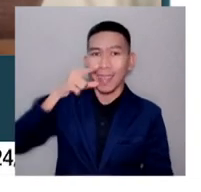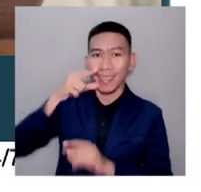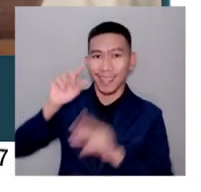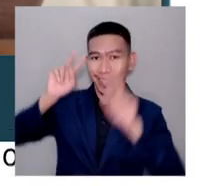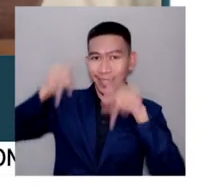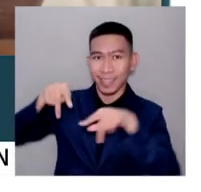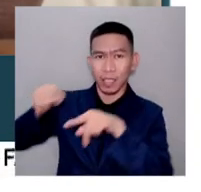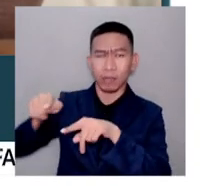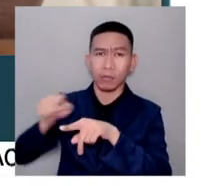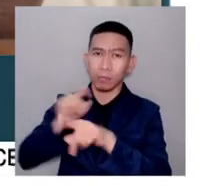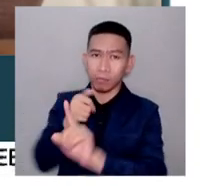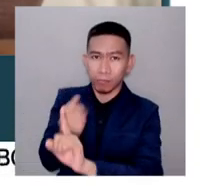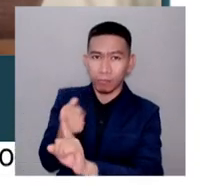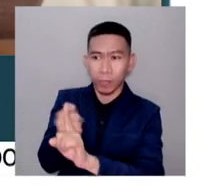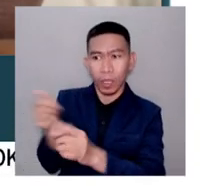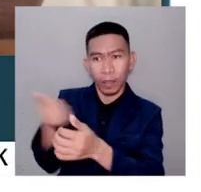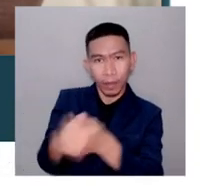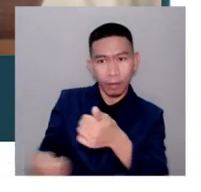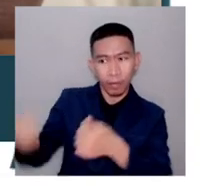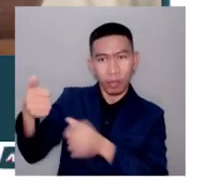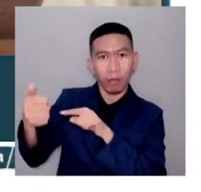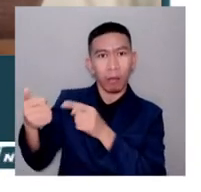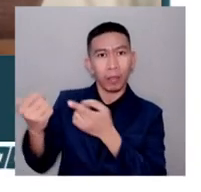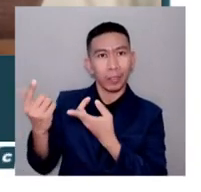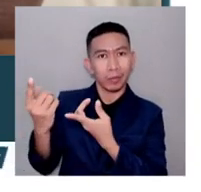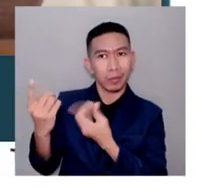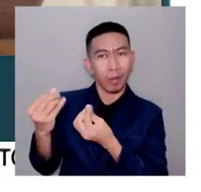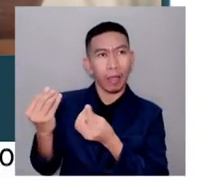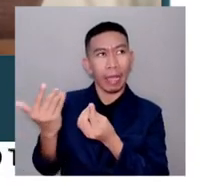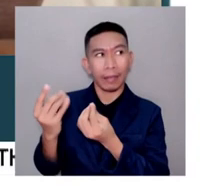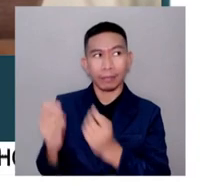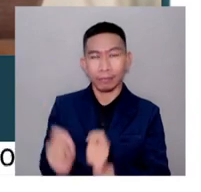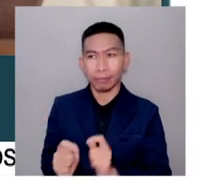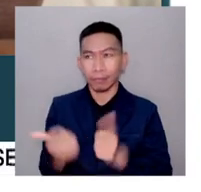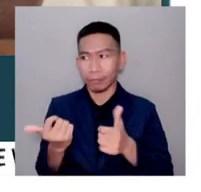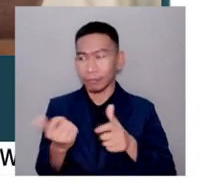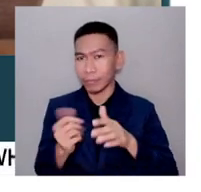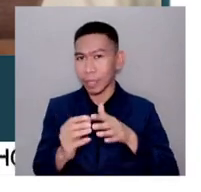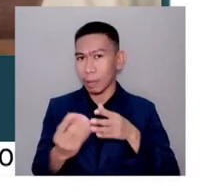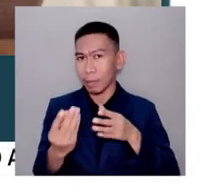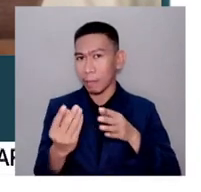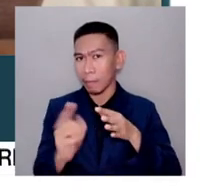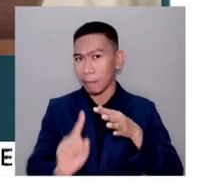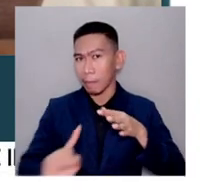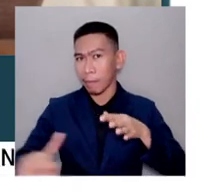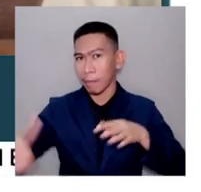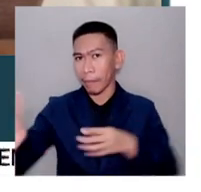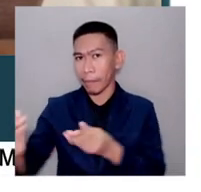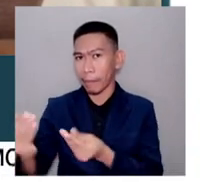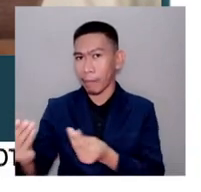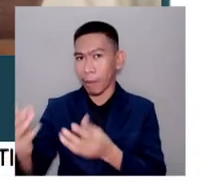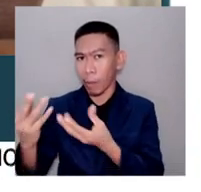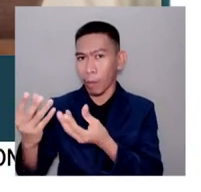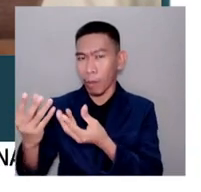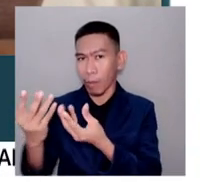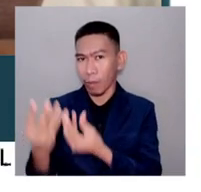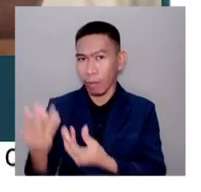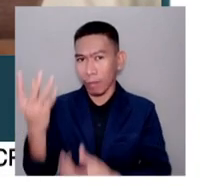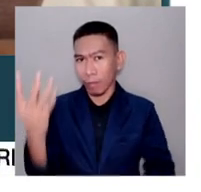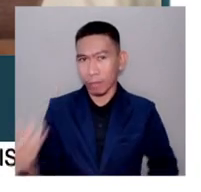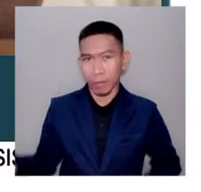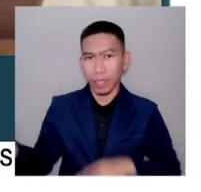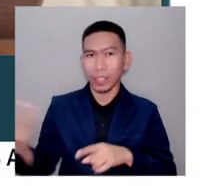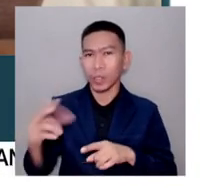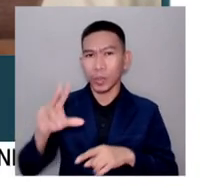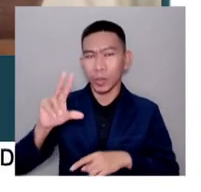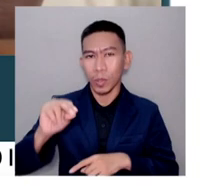or leader who will just fade away. I believe she will remain one of our leaders in the opposition, in